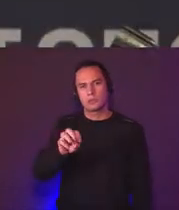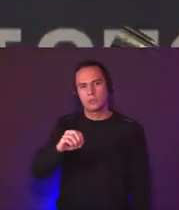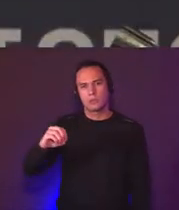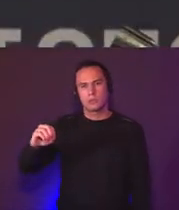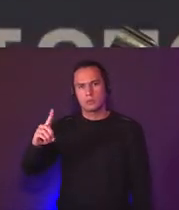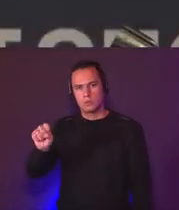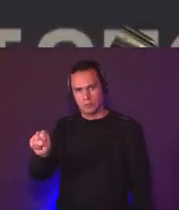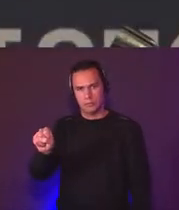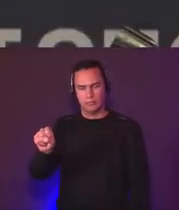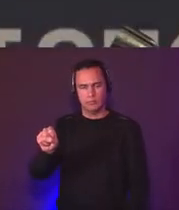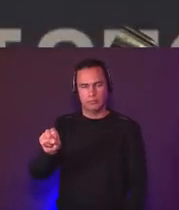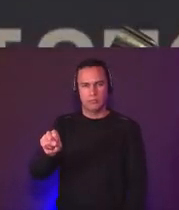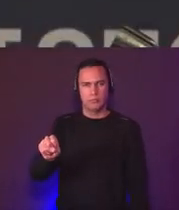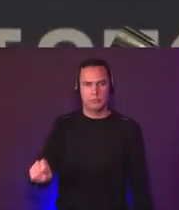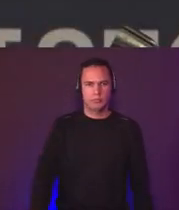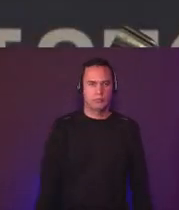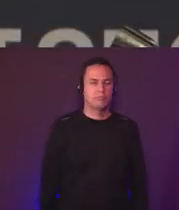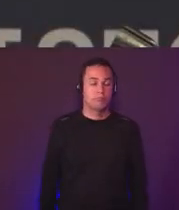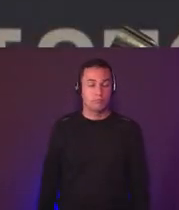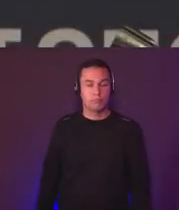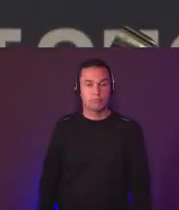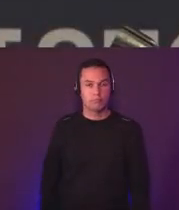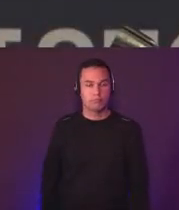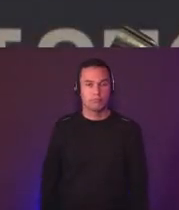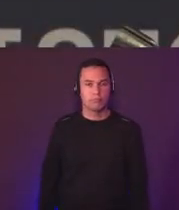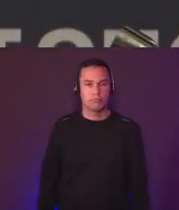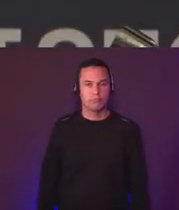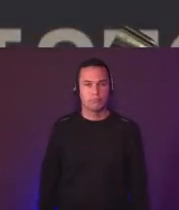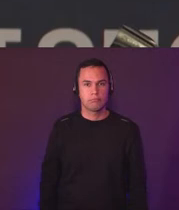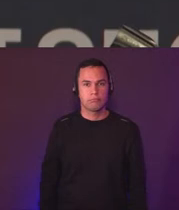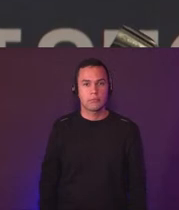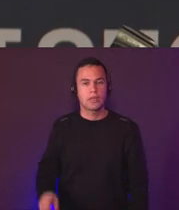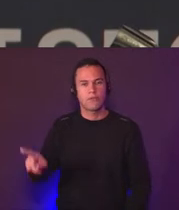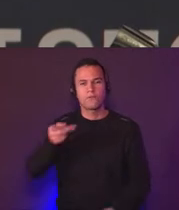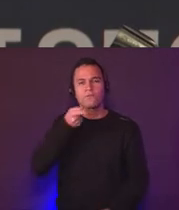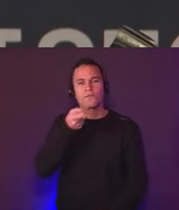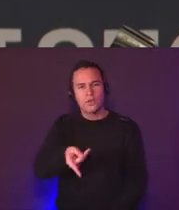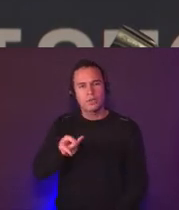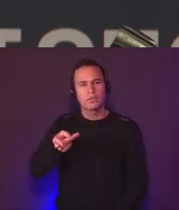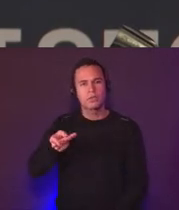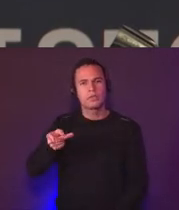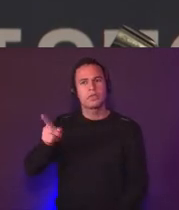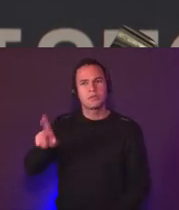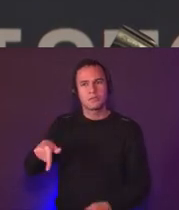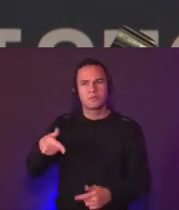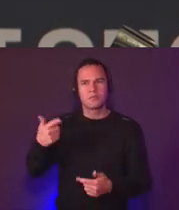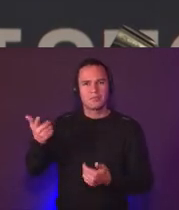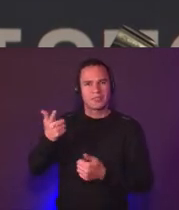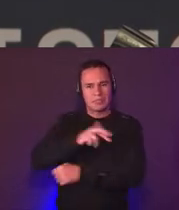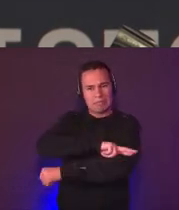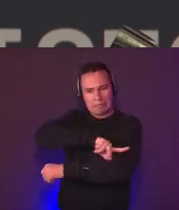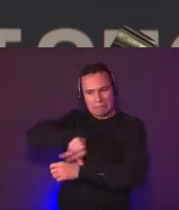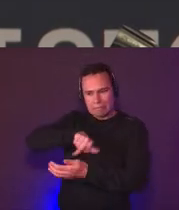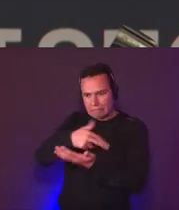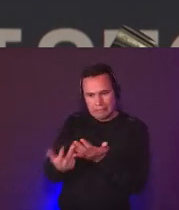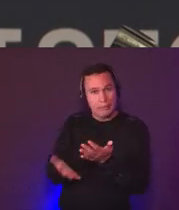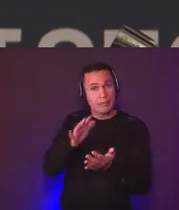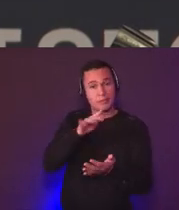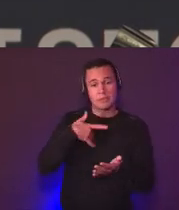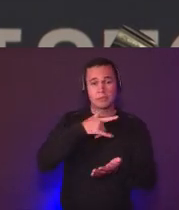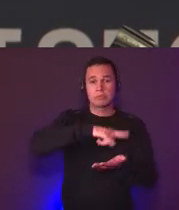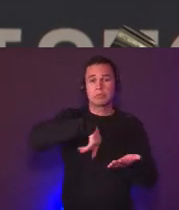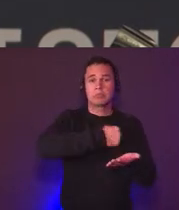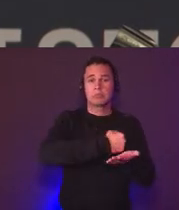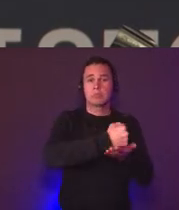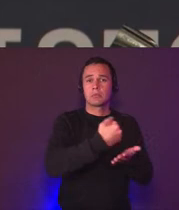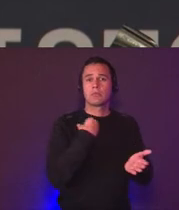compromise with the school district was that they would add a multiracial category. But then it led to, they knew that we